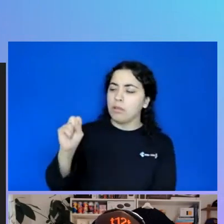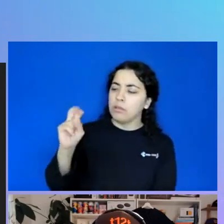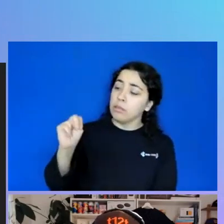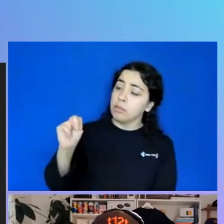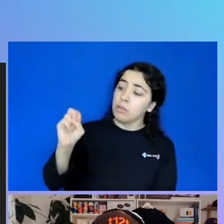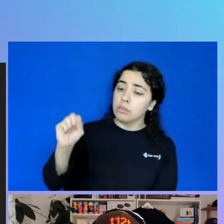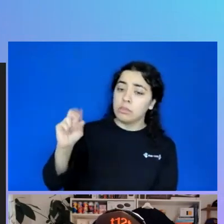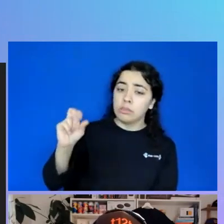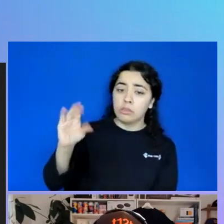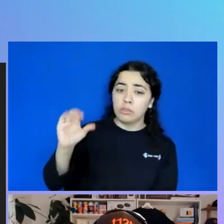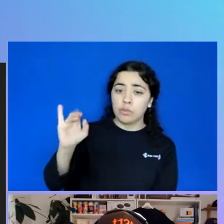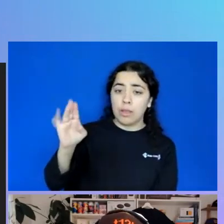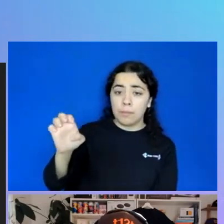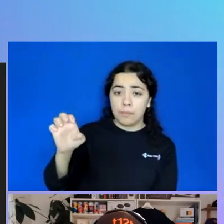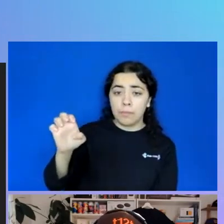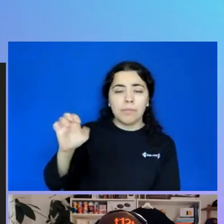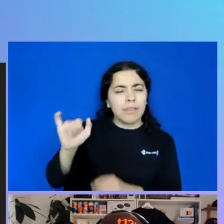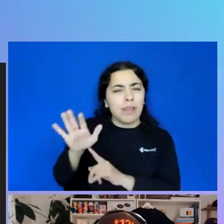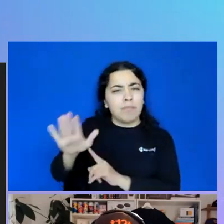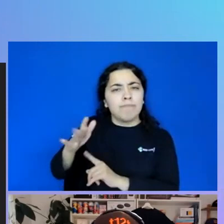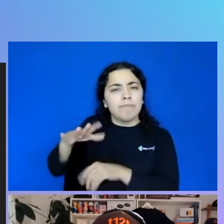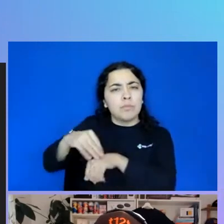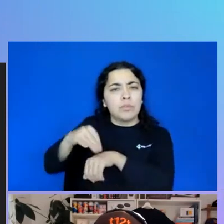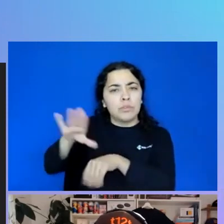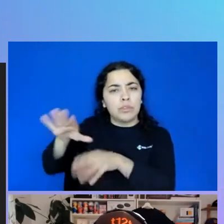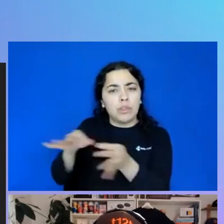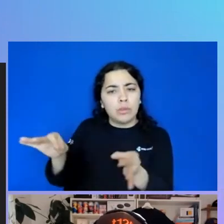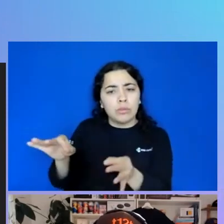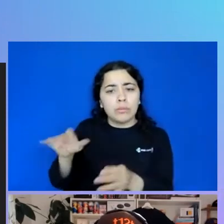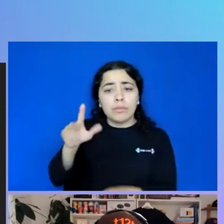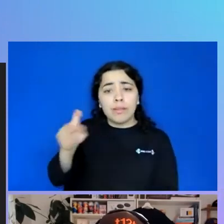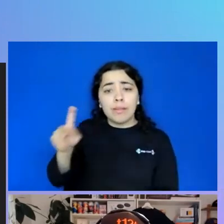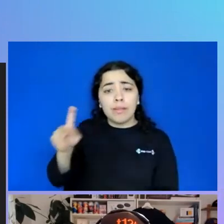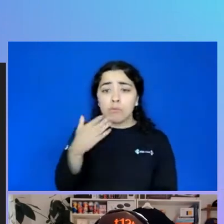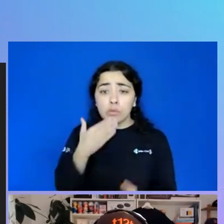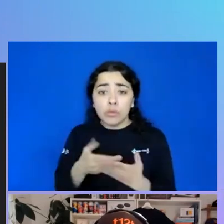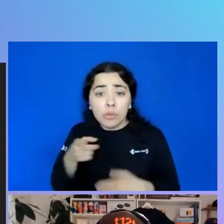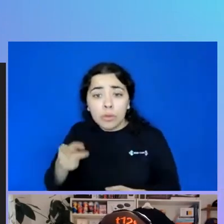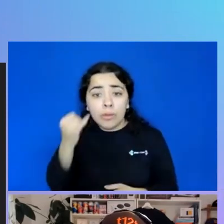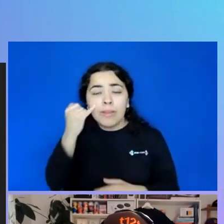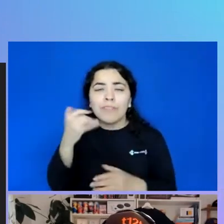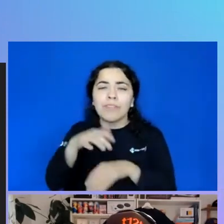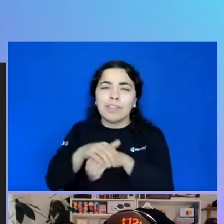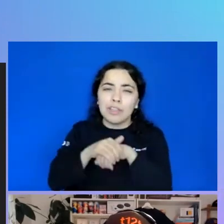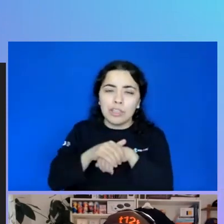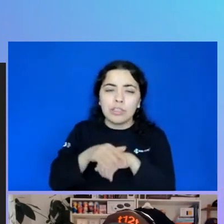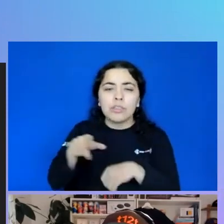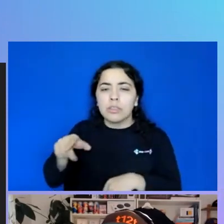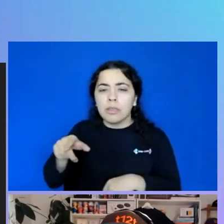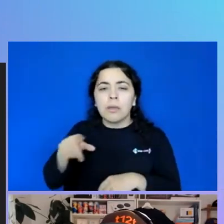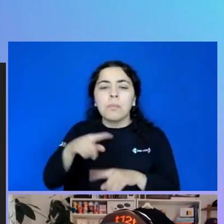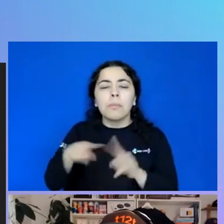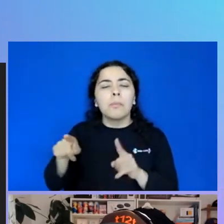are linked, which is good wording if it was in English, but this should be in Swedish.